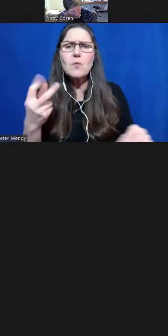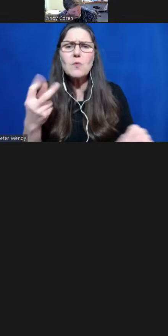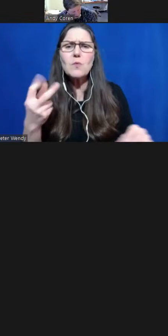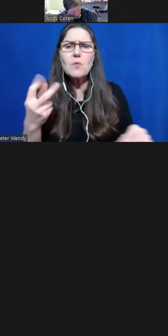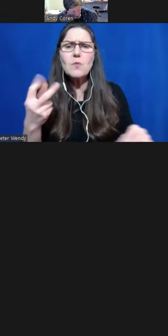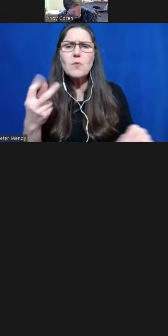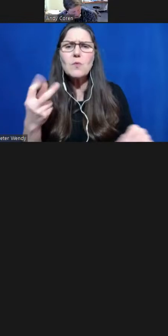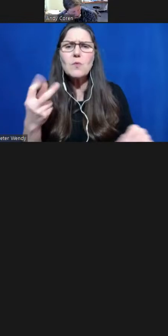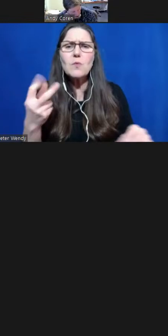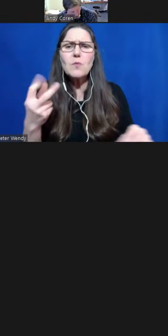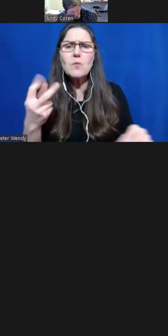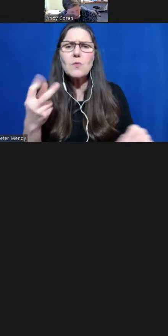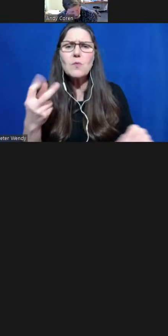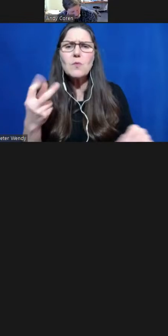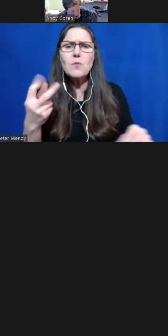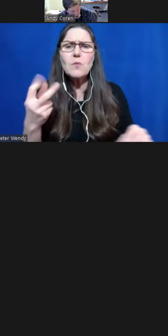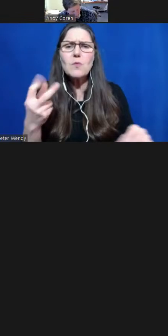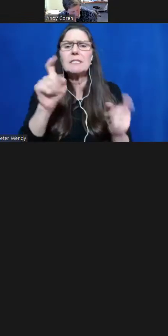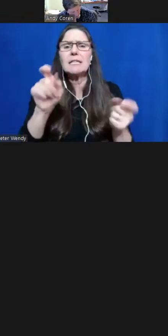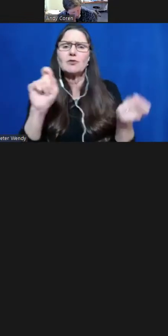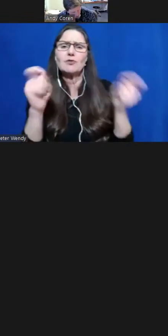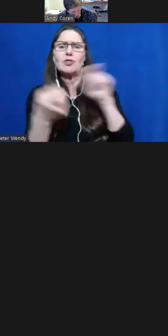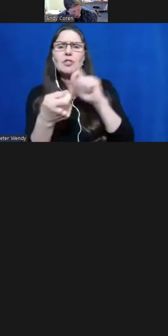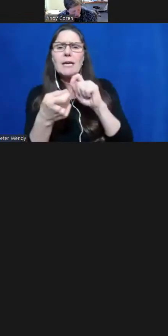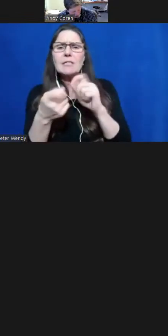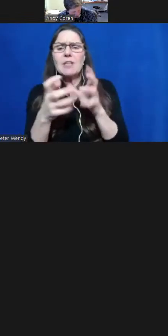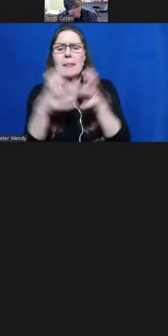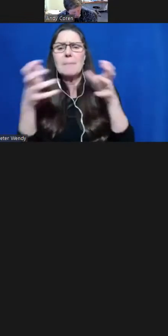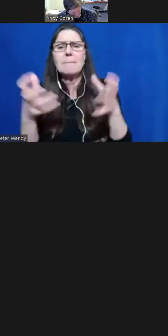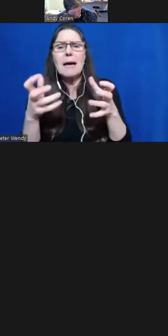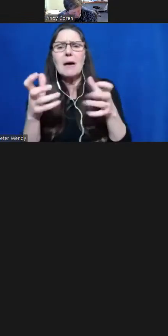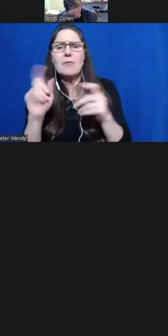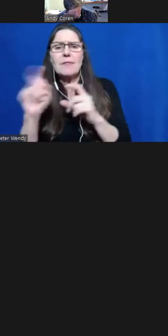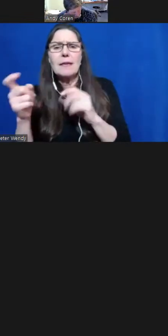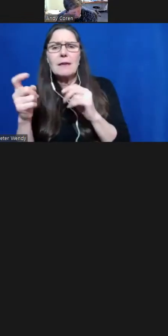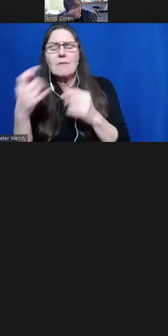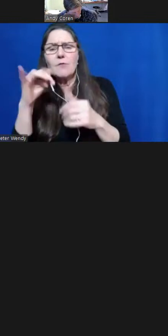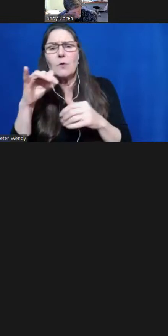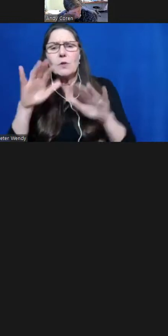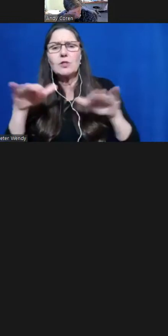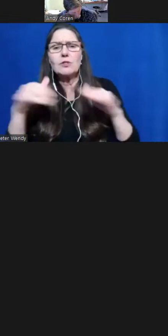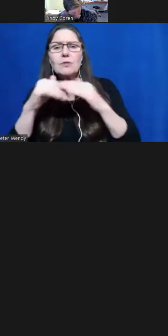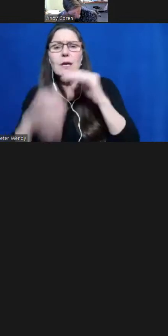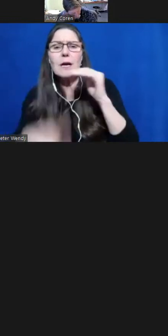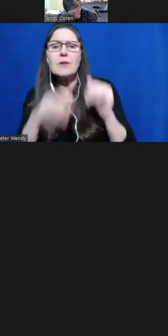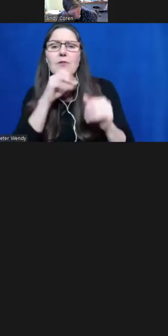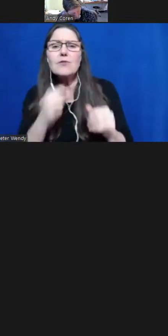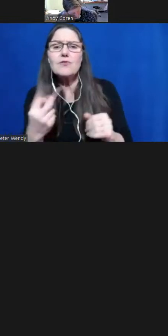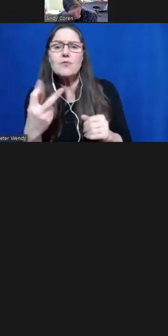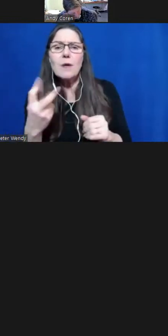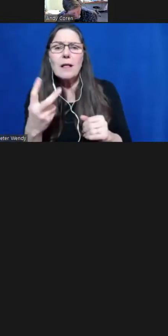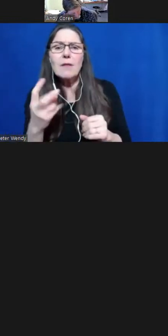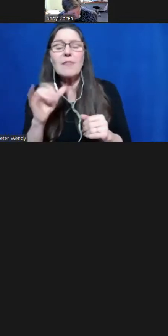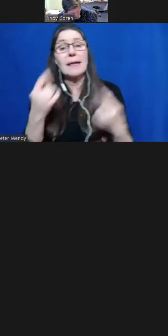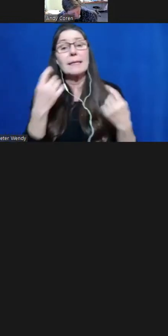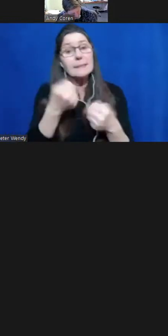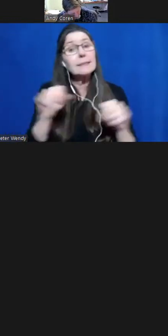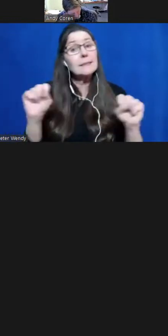it needs to change the doses for the children under 12. And that's very safe.